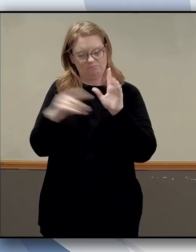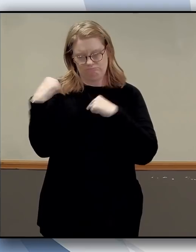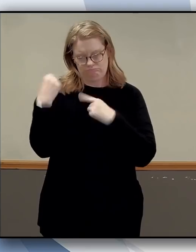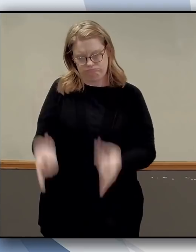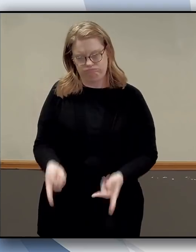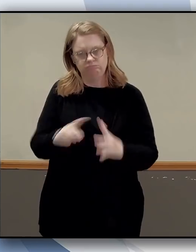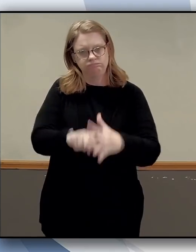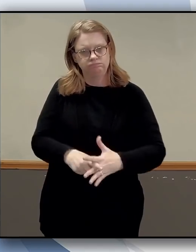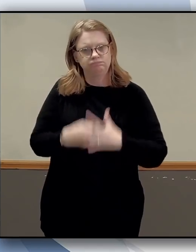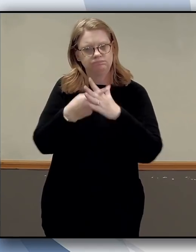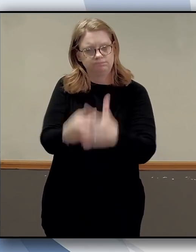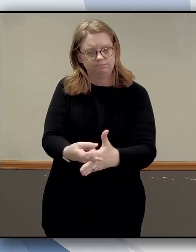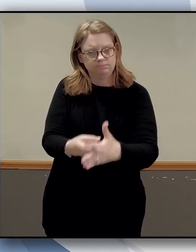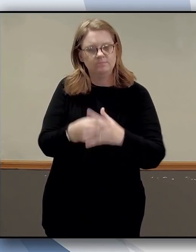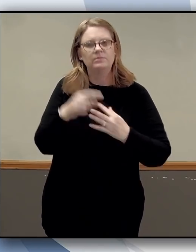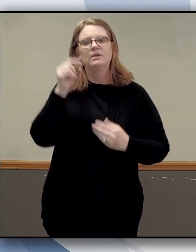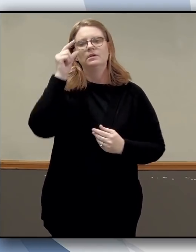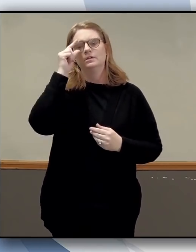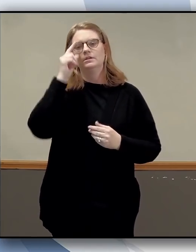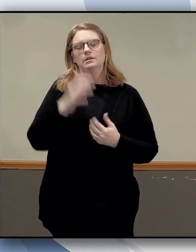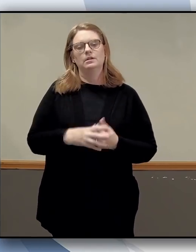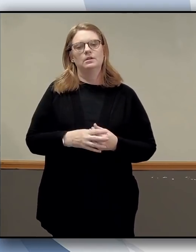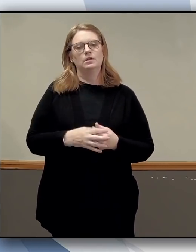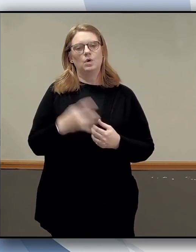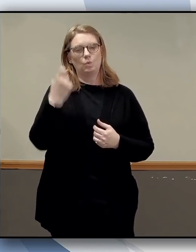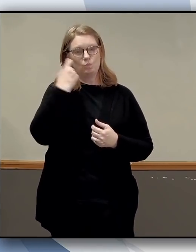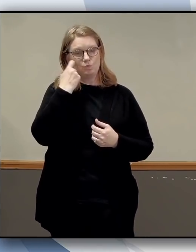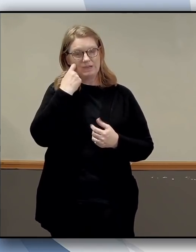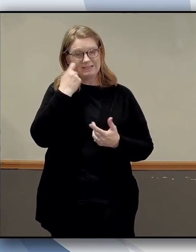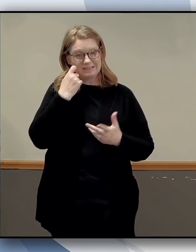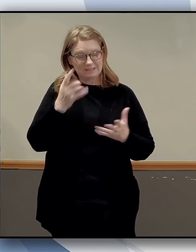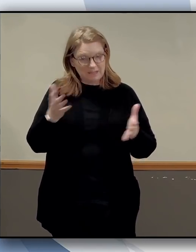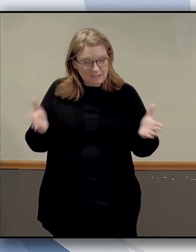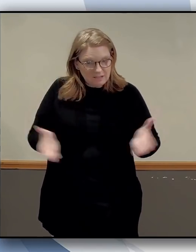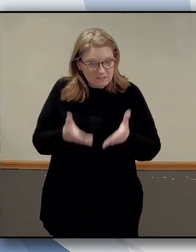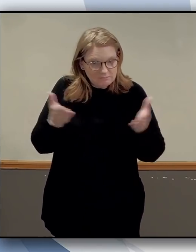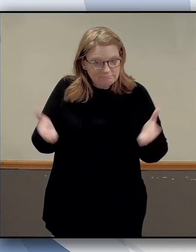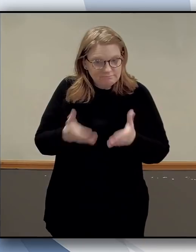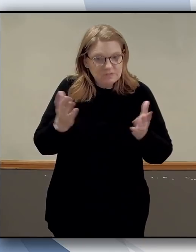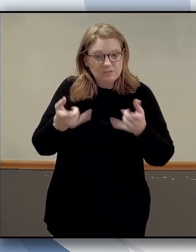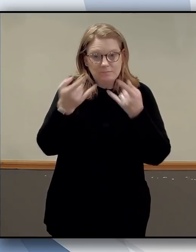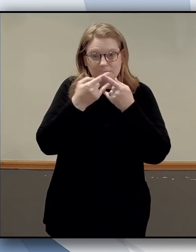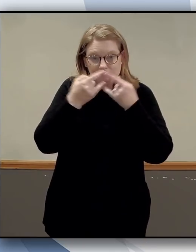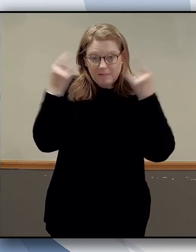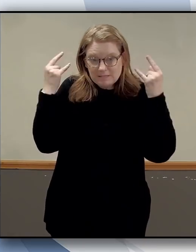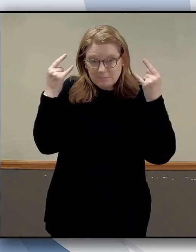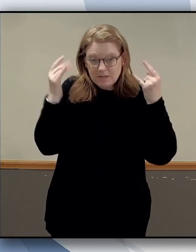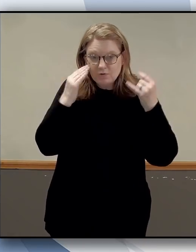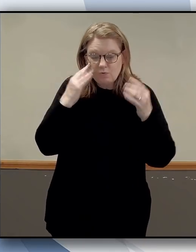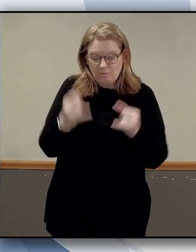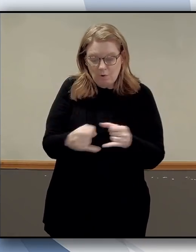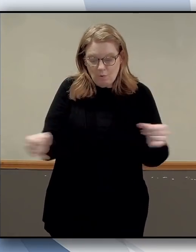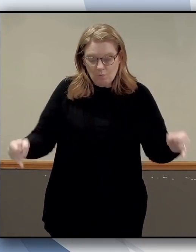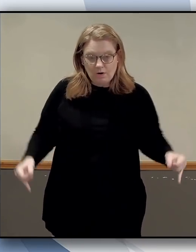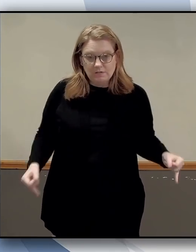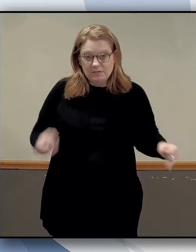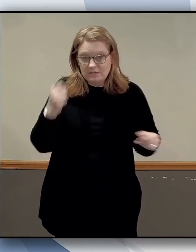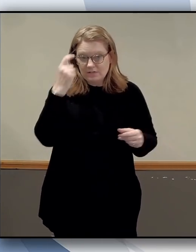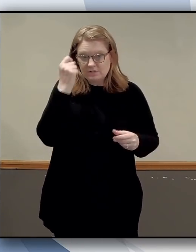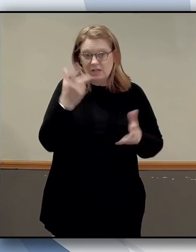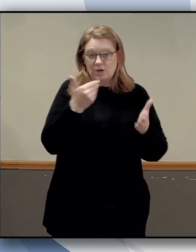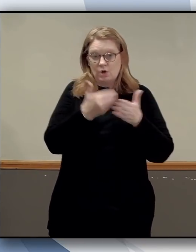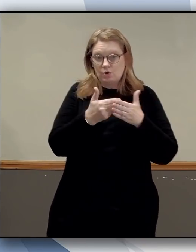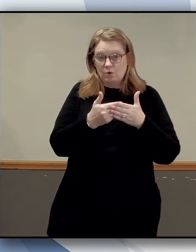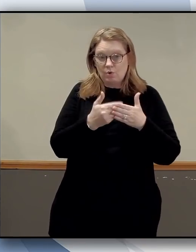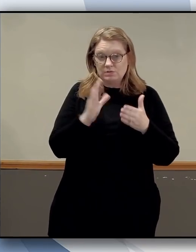beginning. We recently incentivized mask wearing by updating our quarantine guidance so that close contacts don't need to self-quarantine at